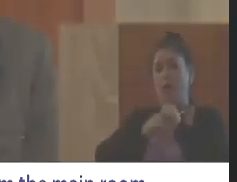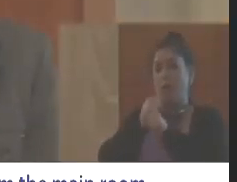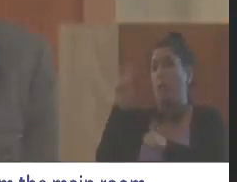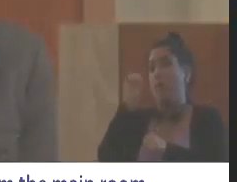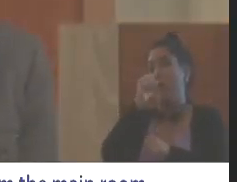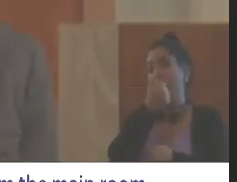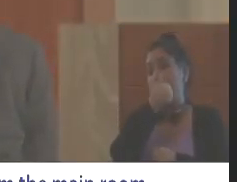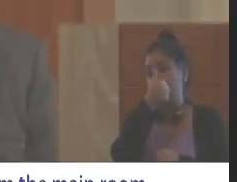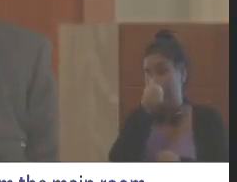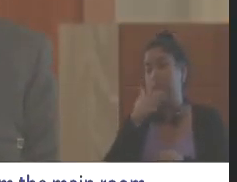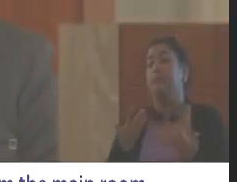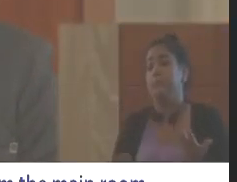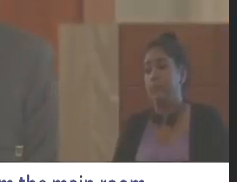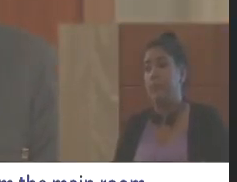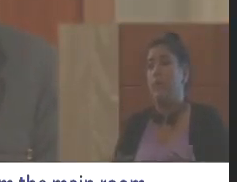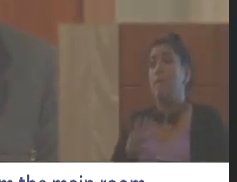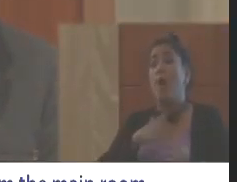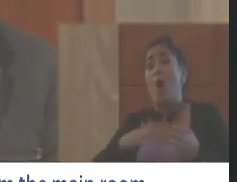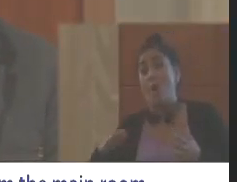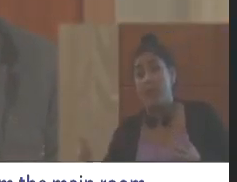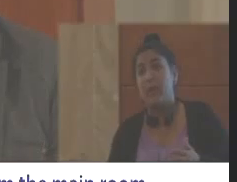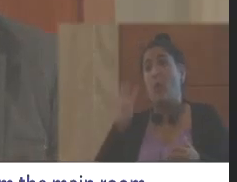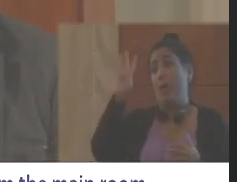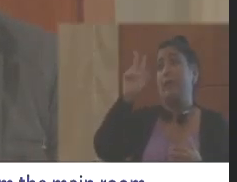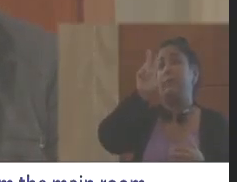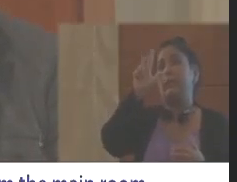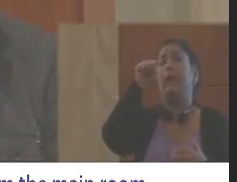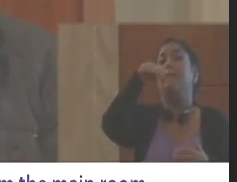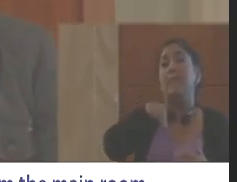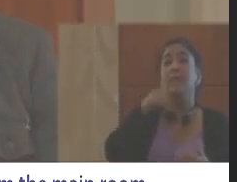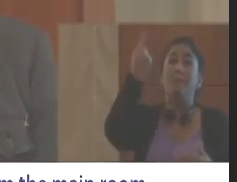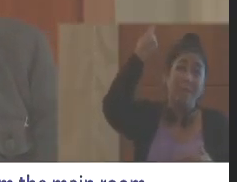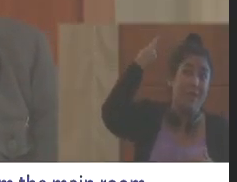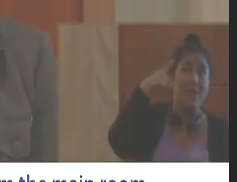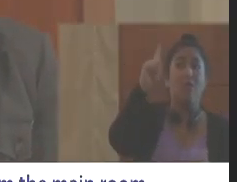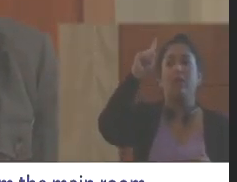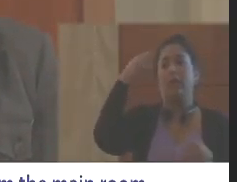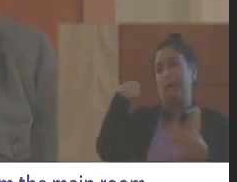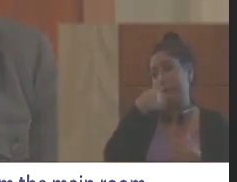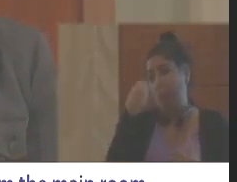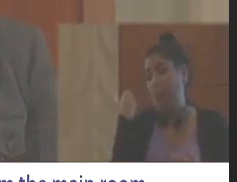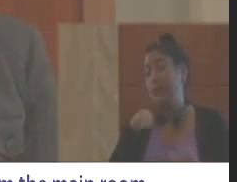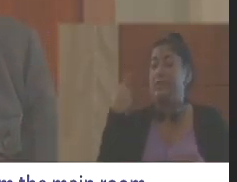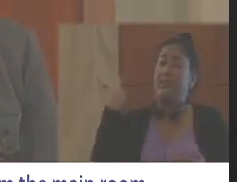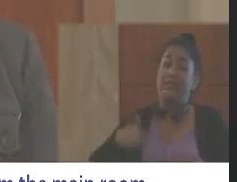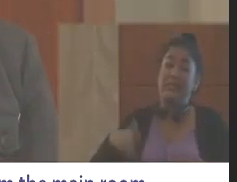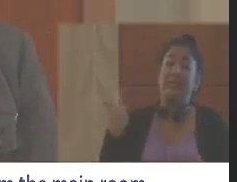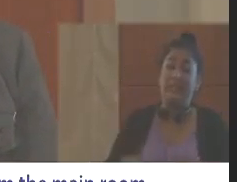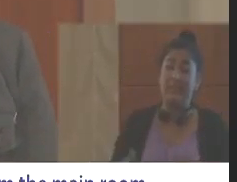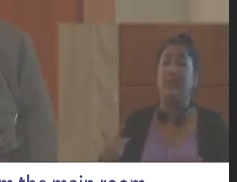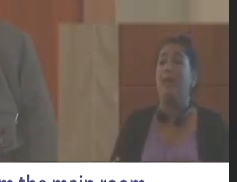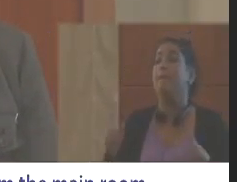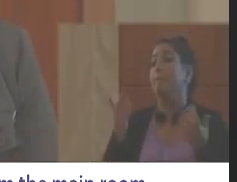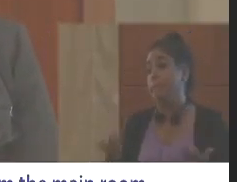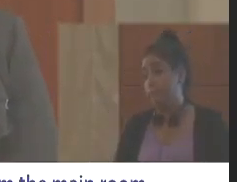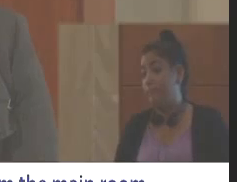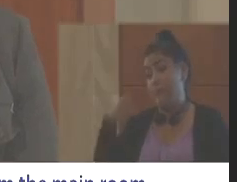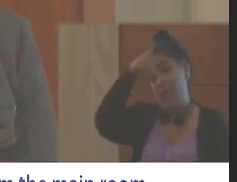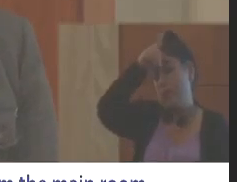of 2010, we would have had losses for $43 billion approximately. And